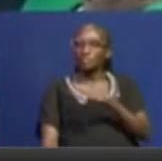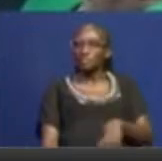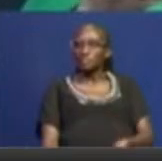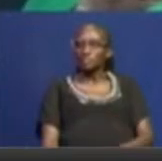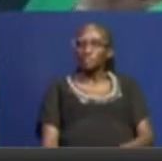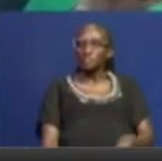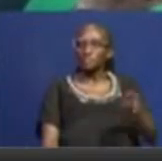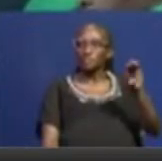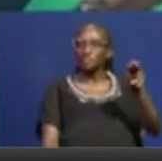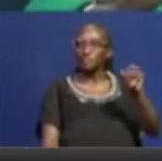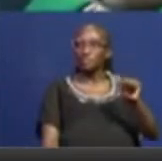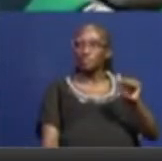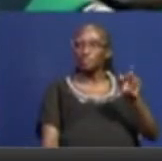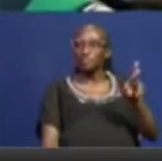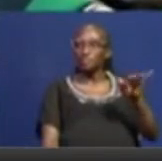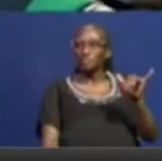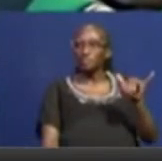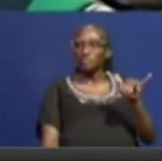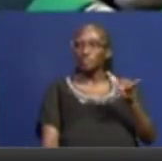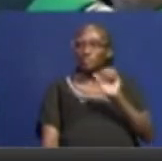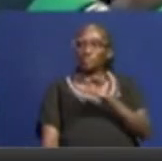Mwea Mary Maingi.